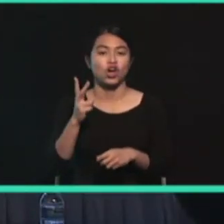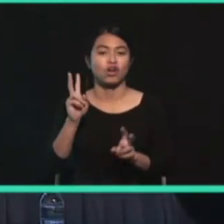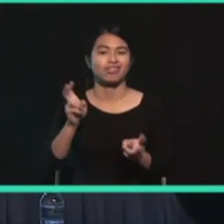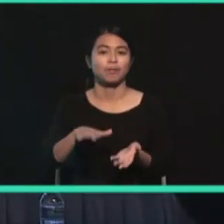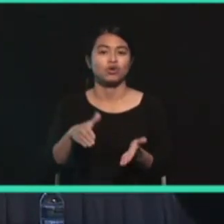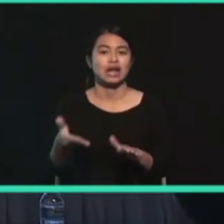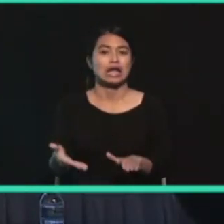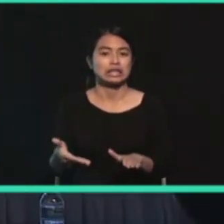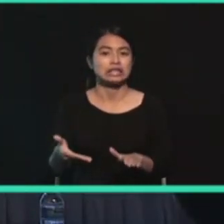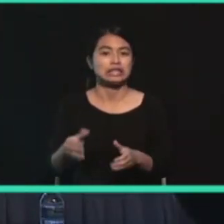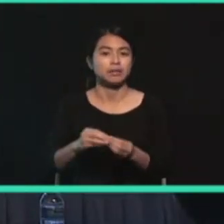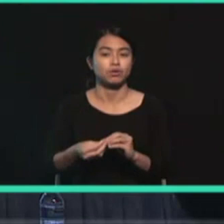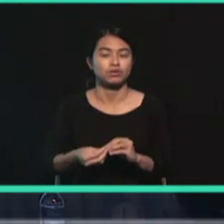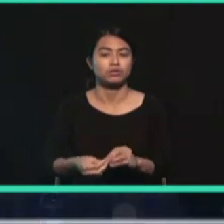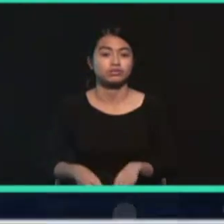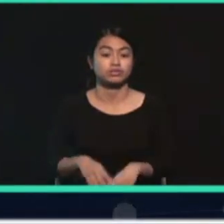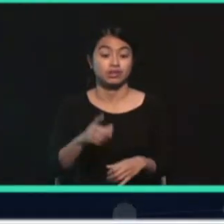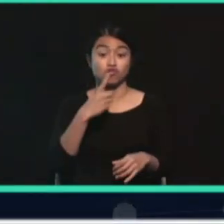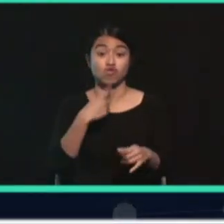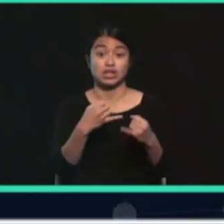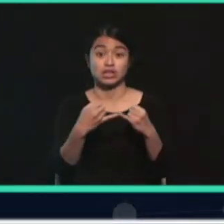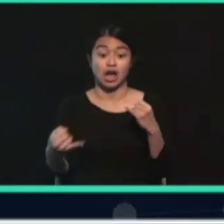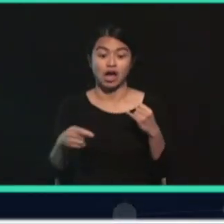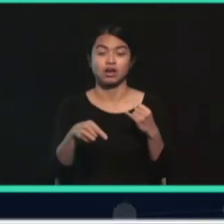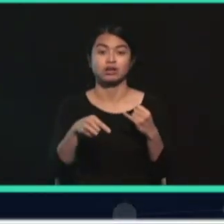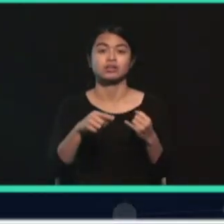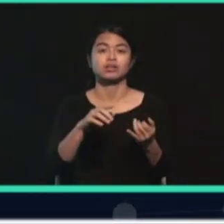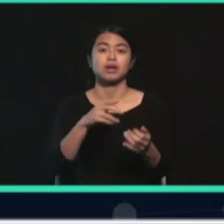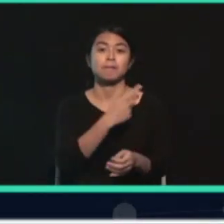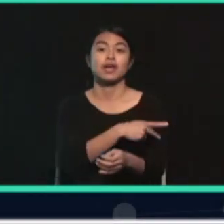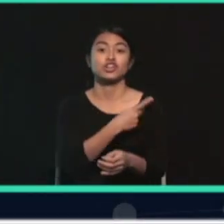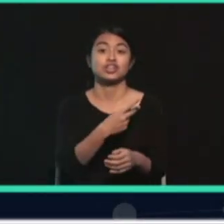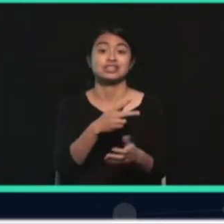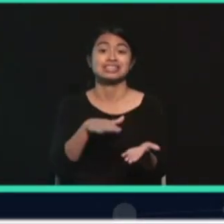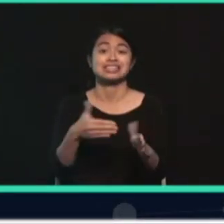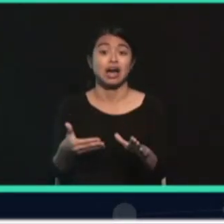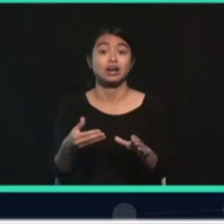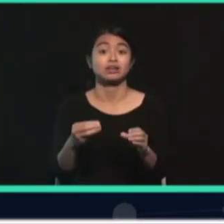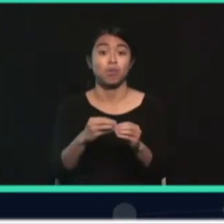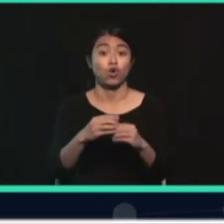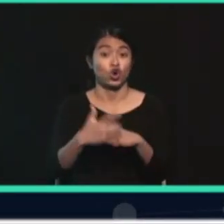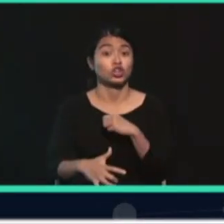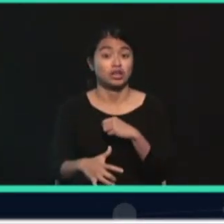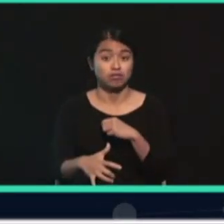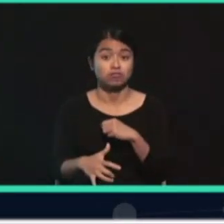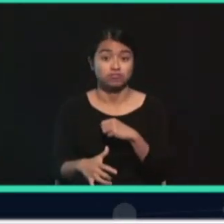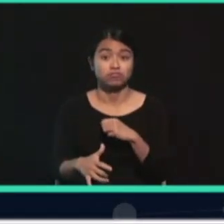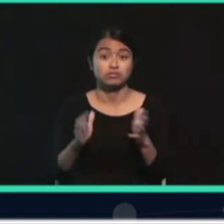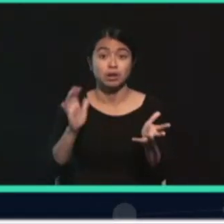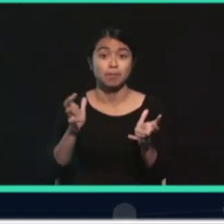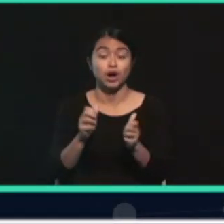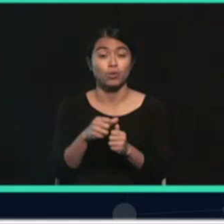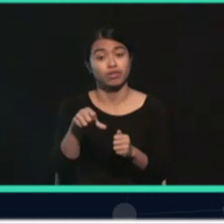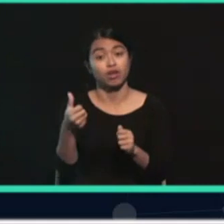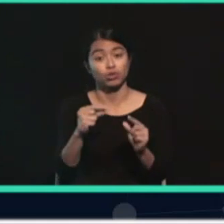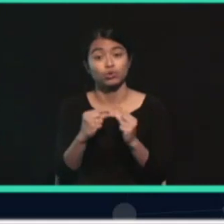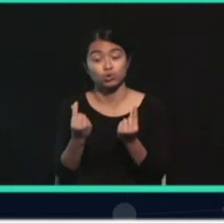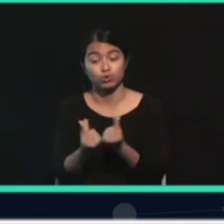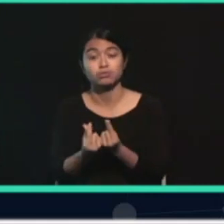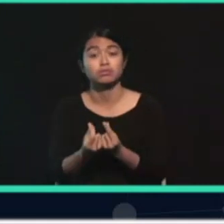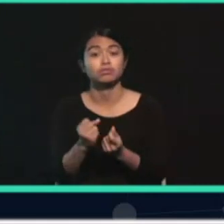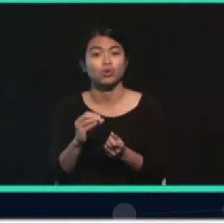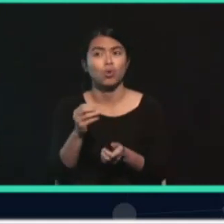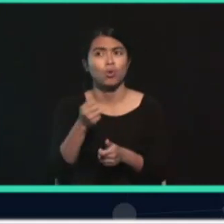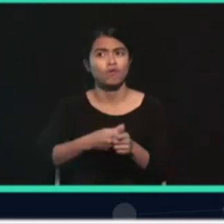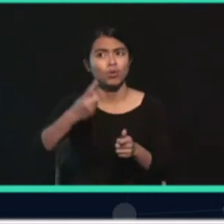group, the red lines, those patients died earlier and a lot more compared to the other group. So everyone